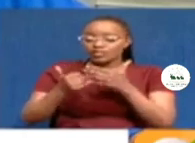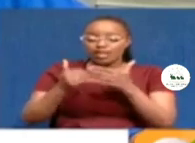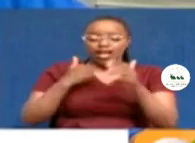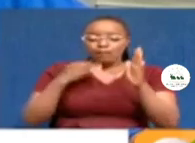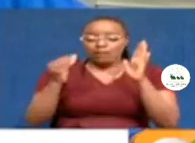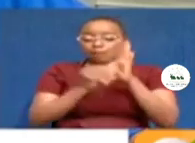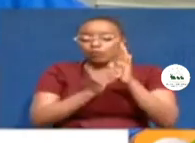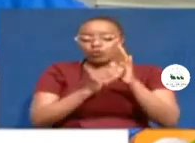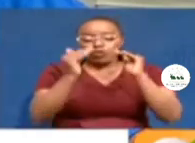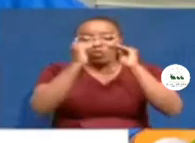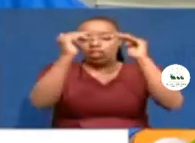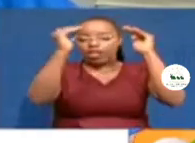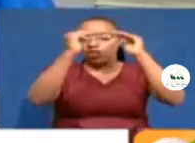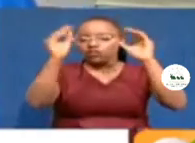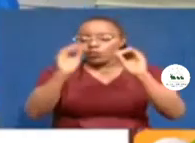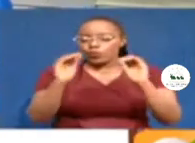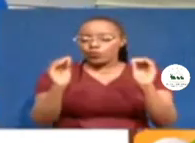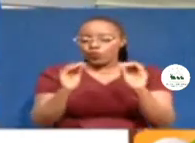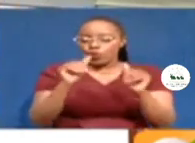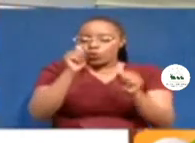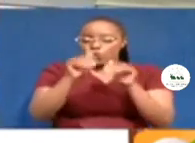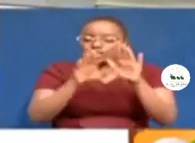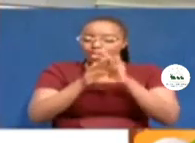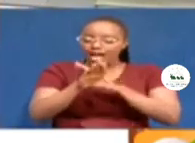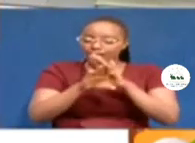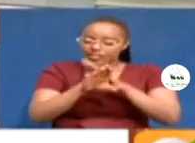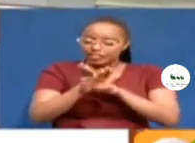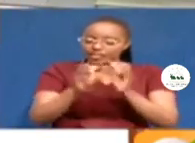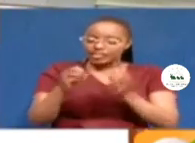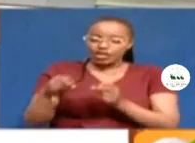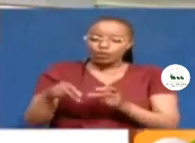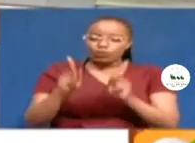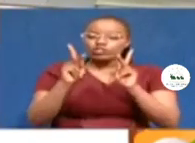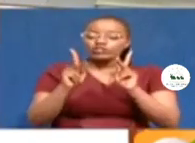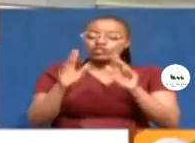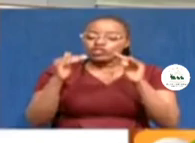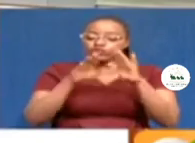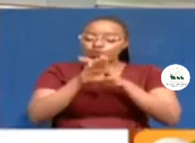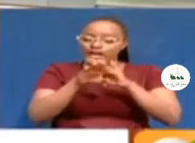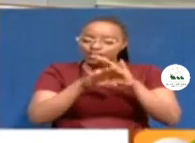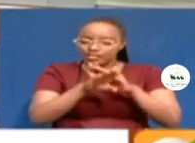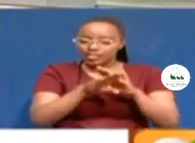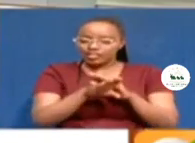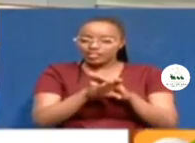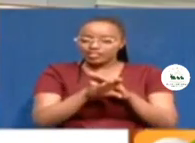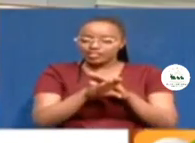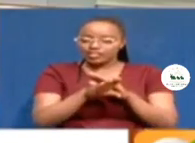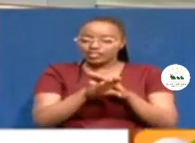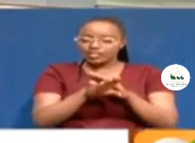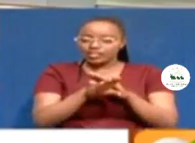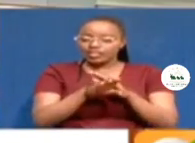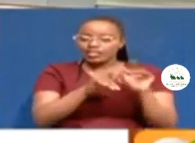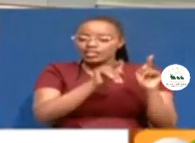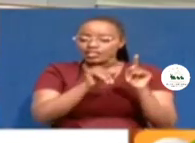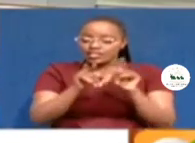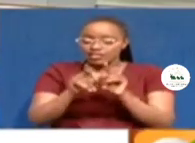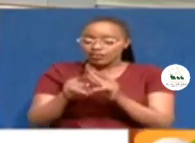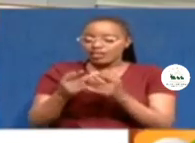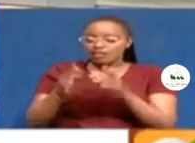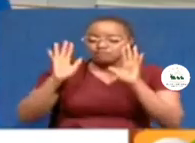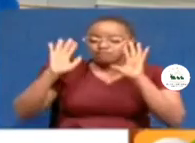merited. That access, it's an opportunity to access the fat of the